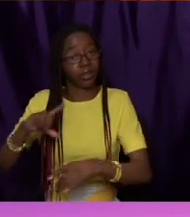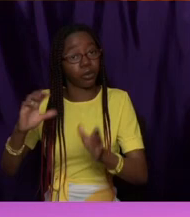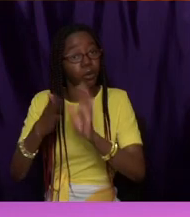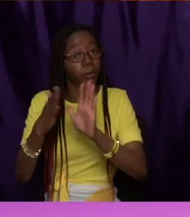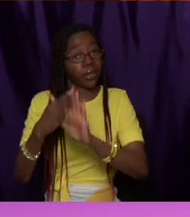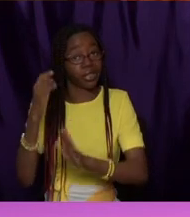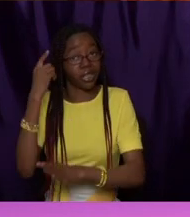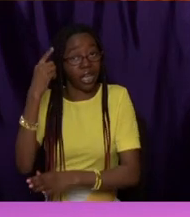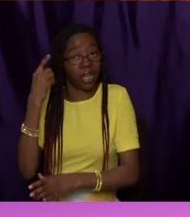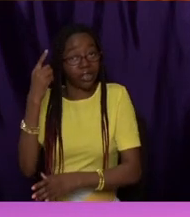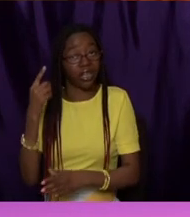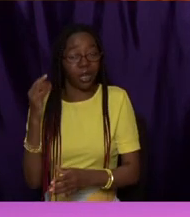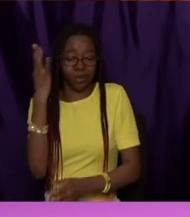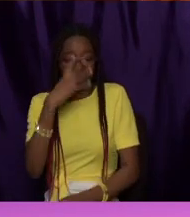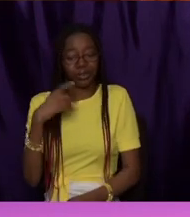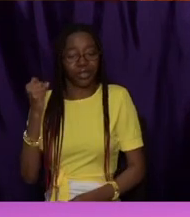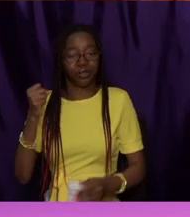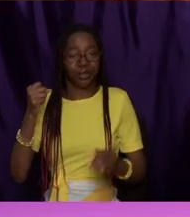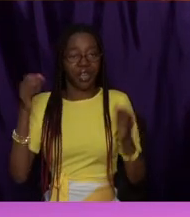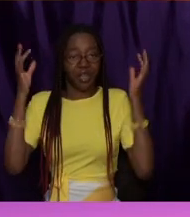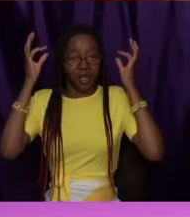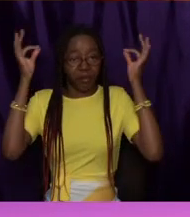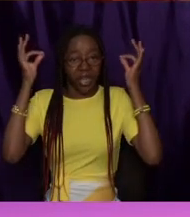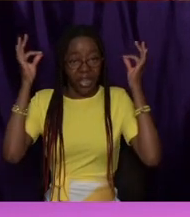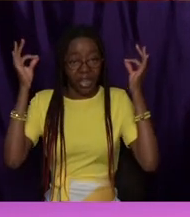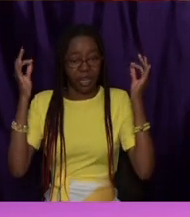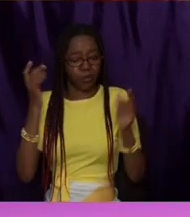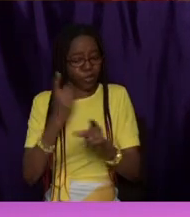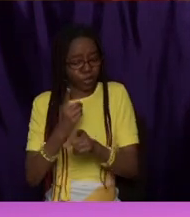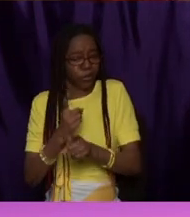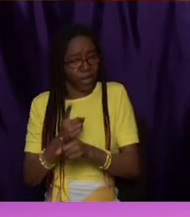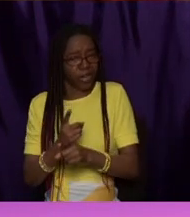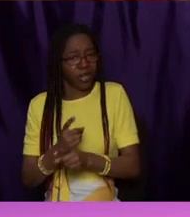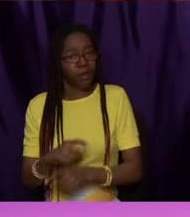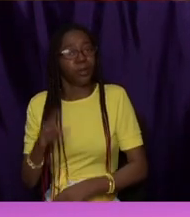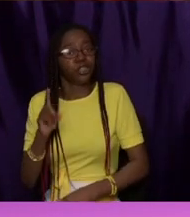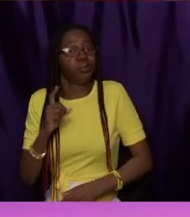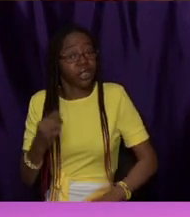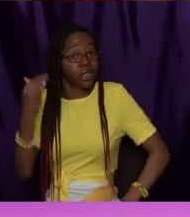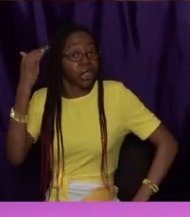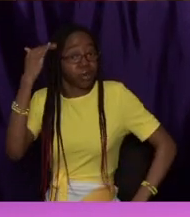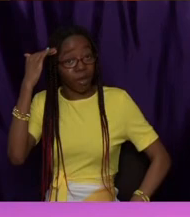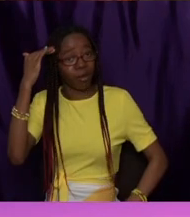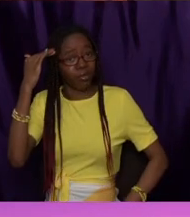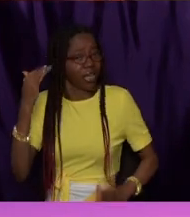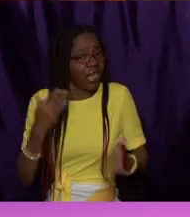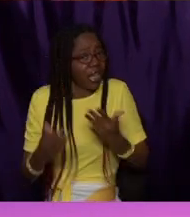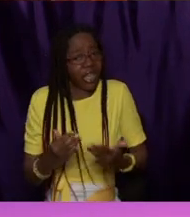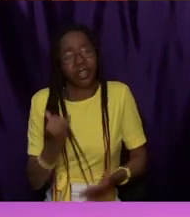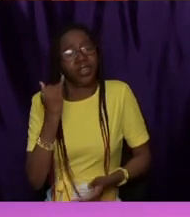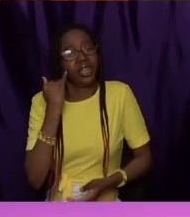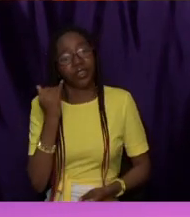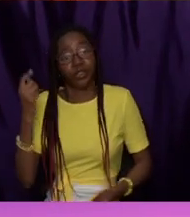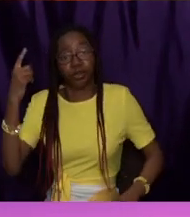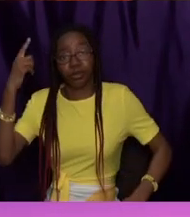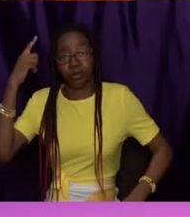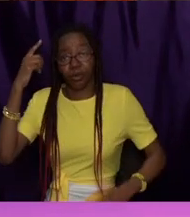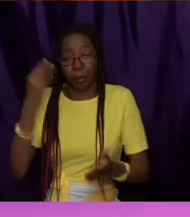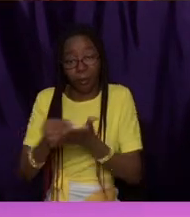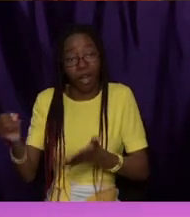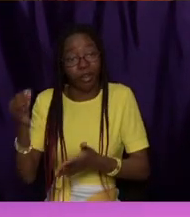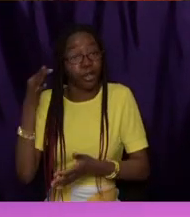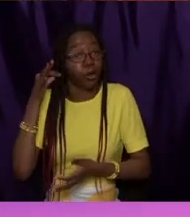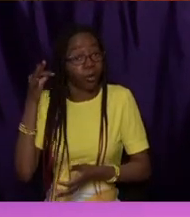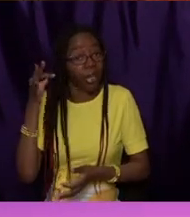thought I was too cute. My waves laid just right. But what you need to understand, that even if you bought your hair,